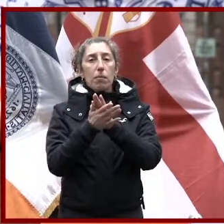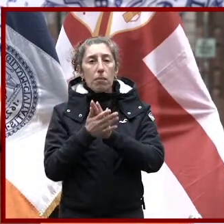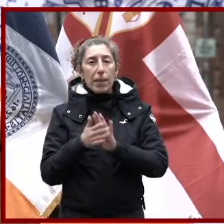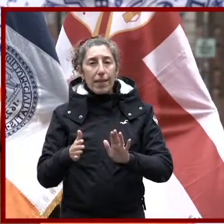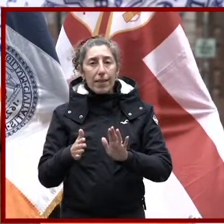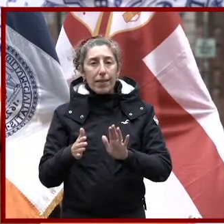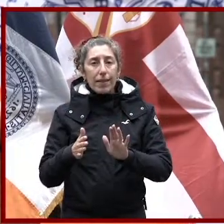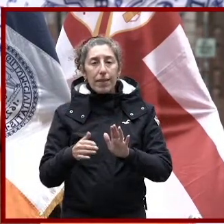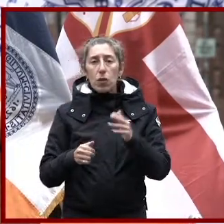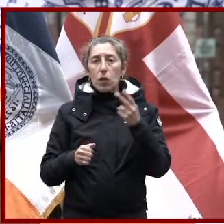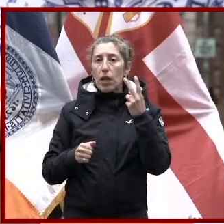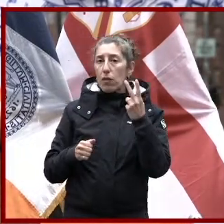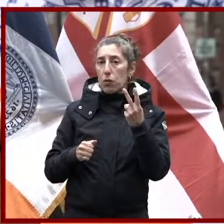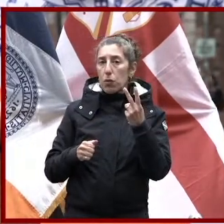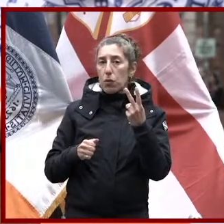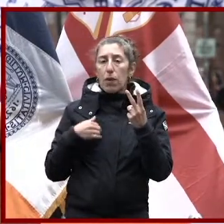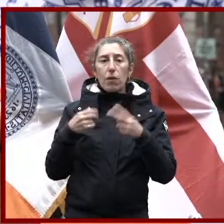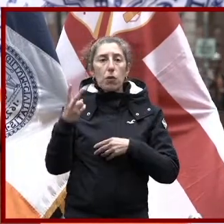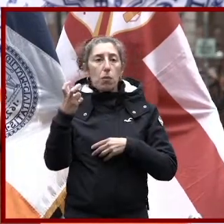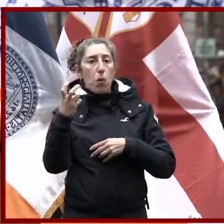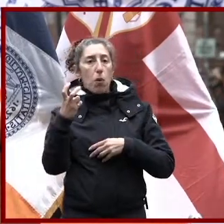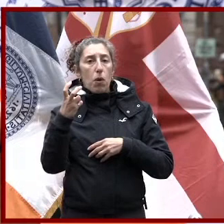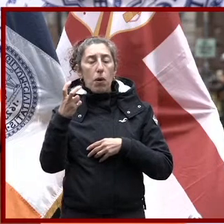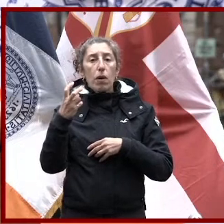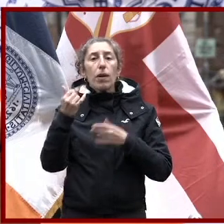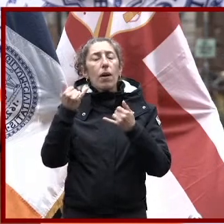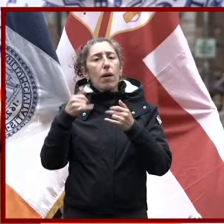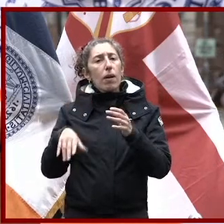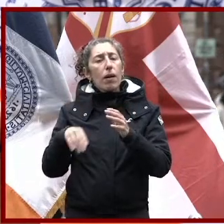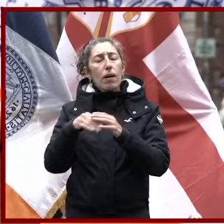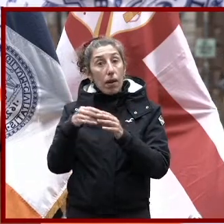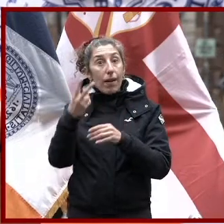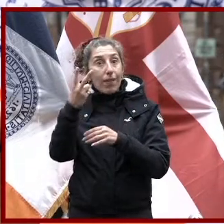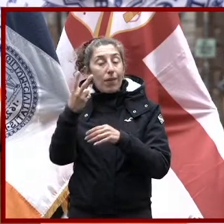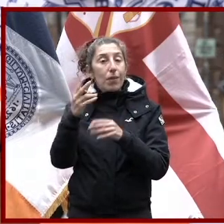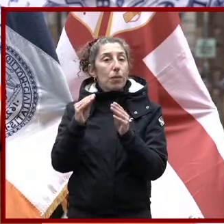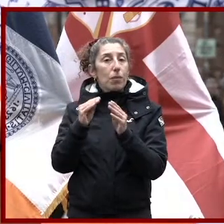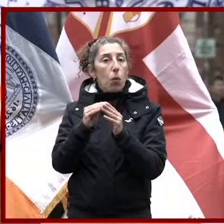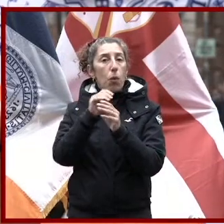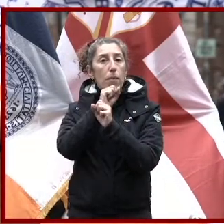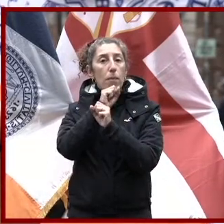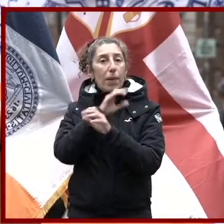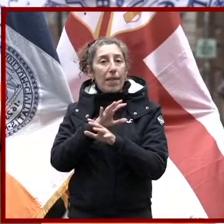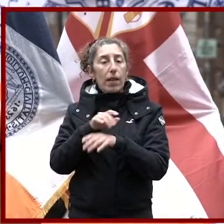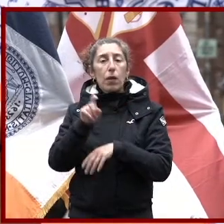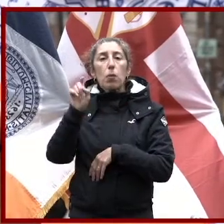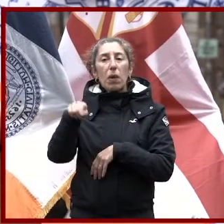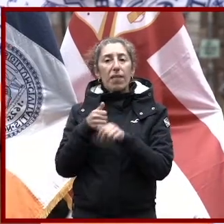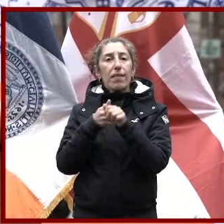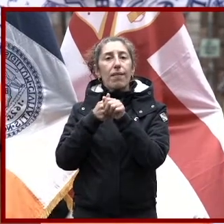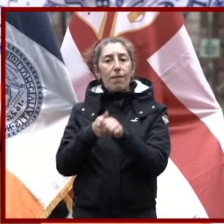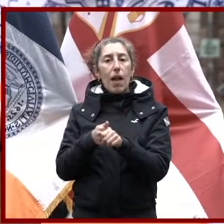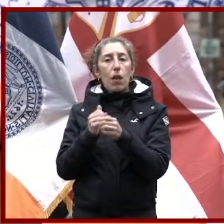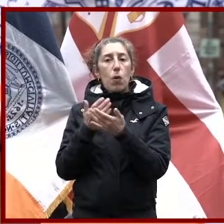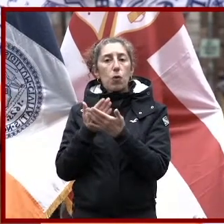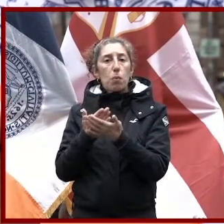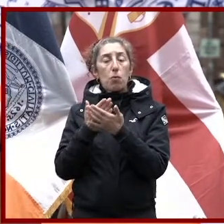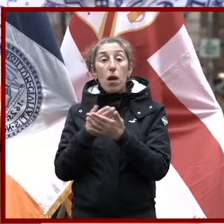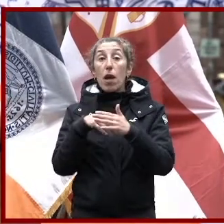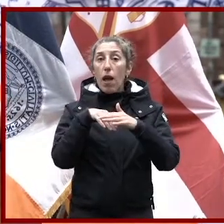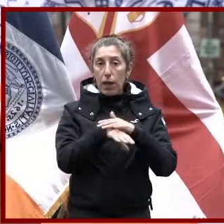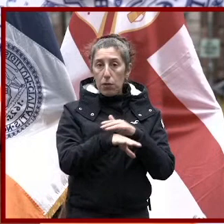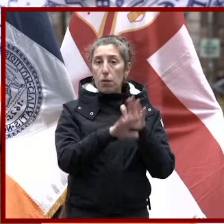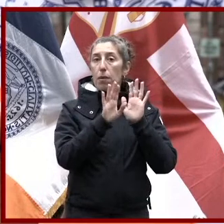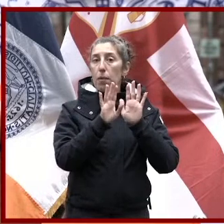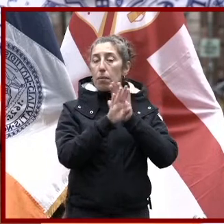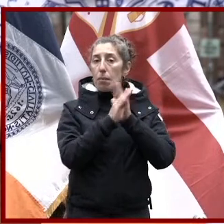However, here's the interesting part. There's an additional two blessings that Jewish tradition tells us we must pray in this type of scenario.